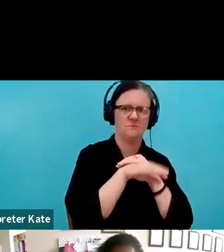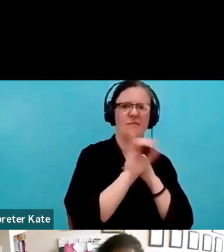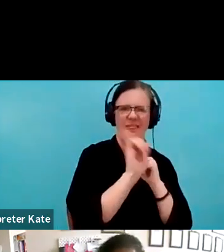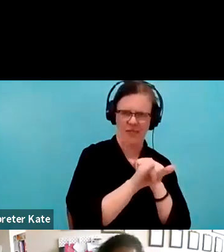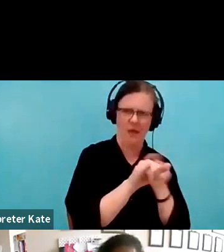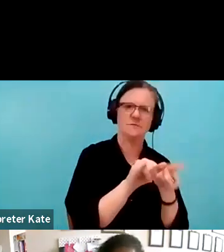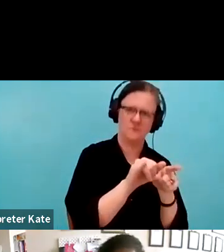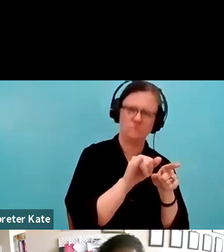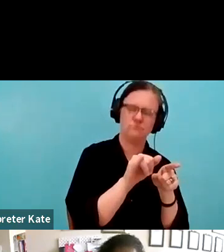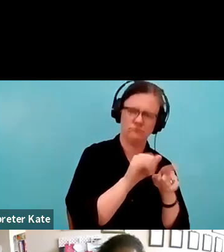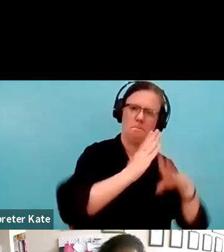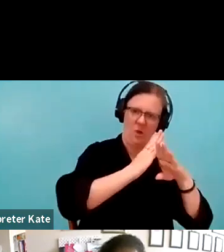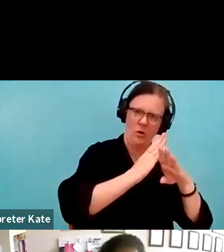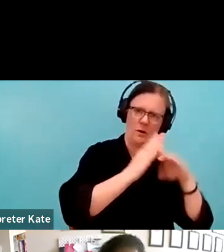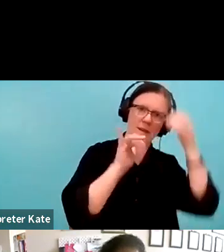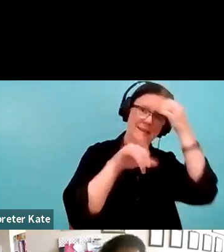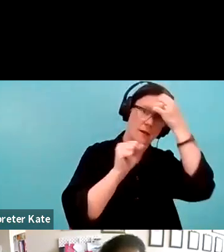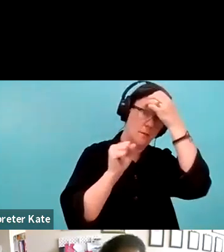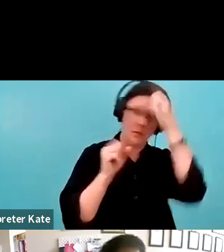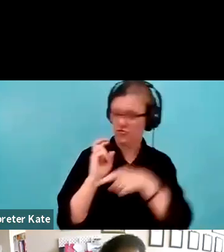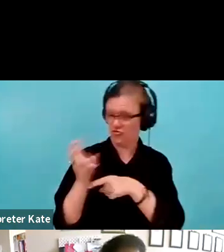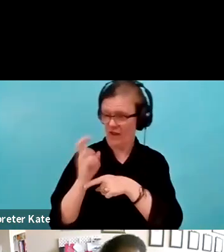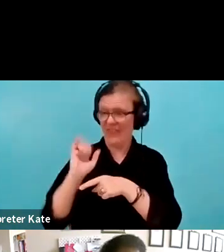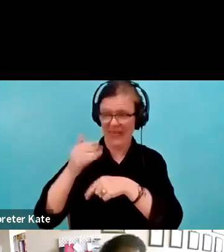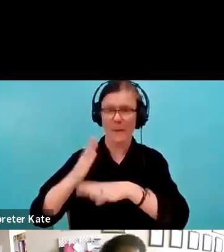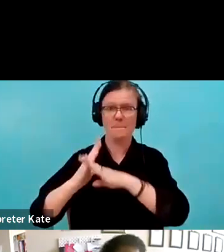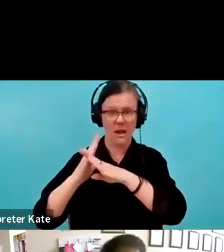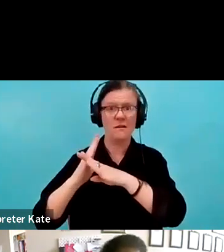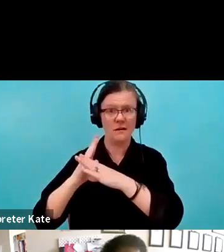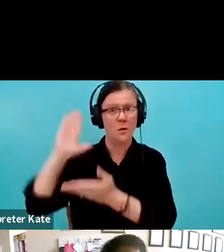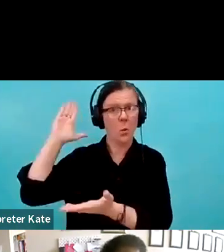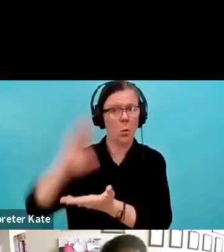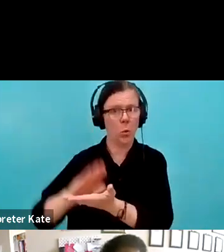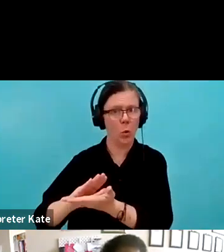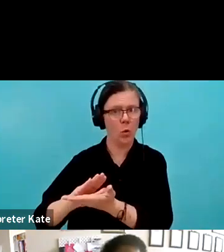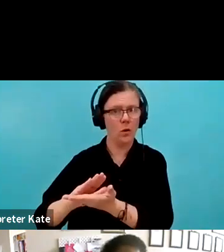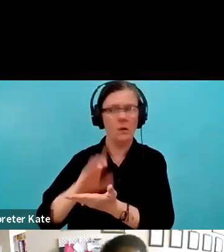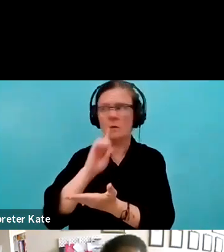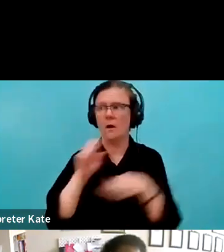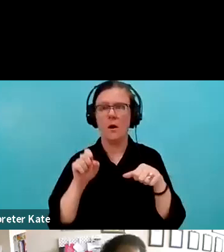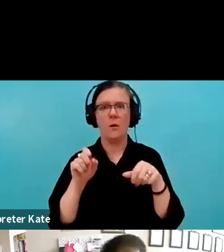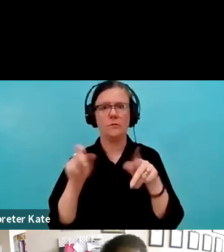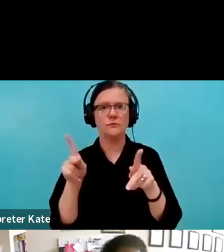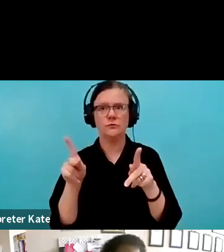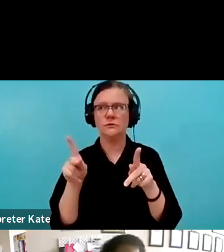recognizing that, but I think it has been really powerful to hear so many stories that maybe we all didn't